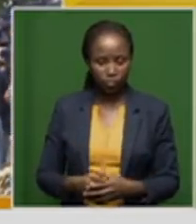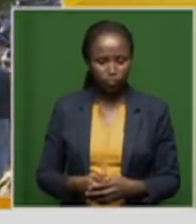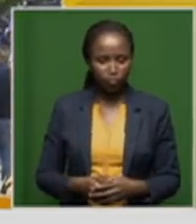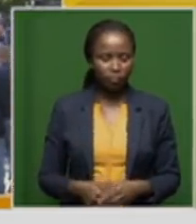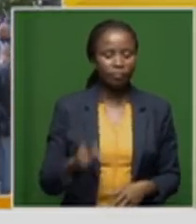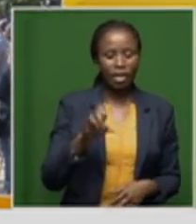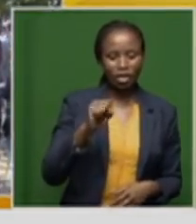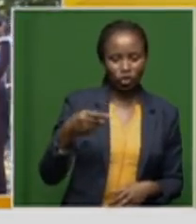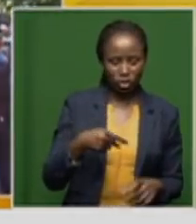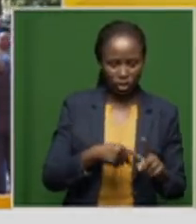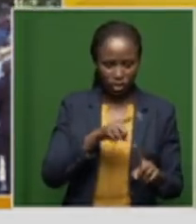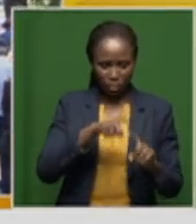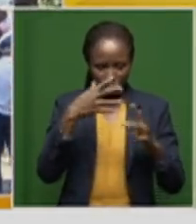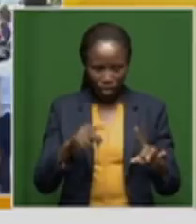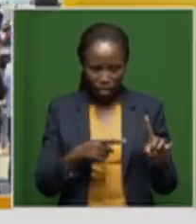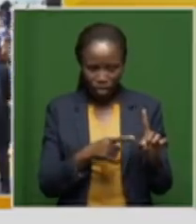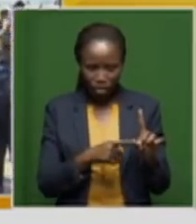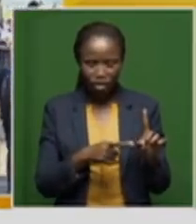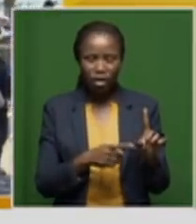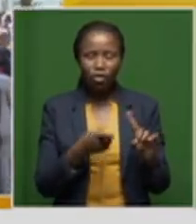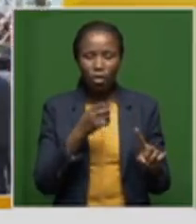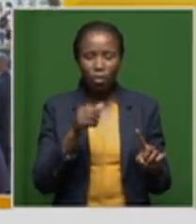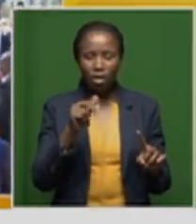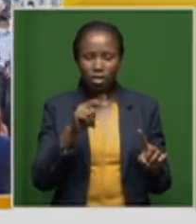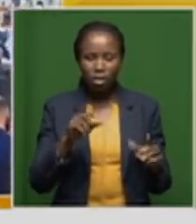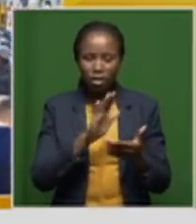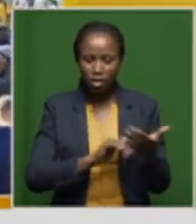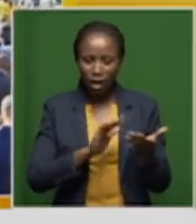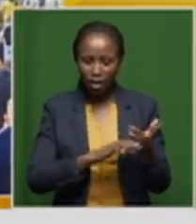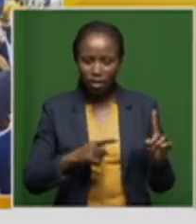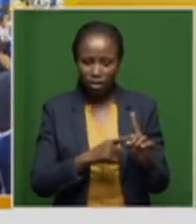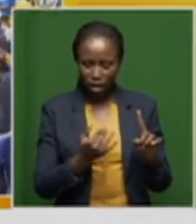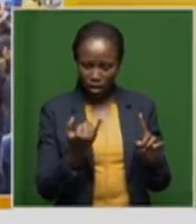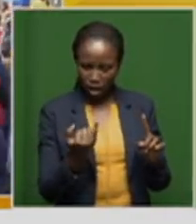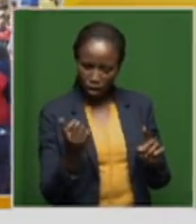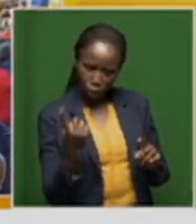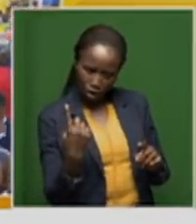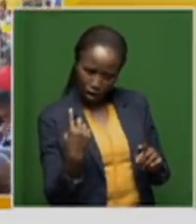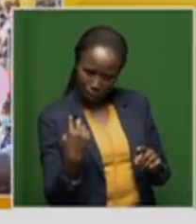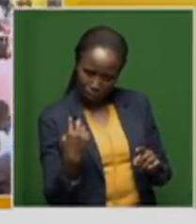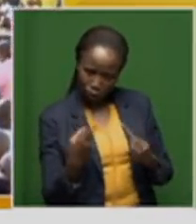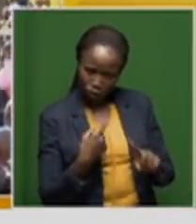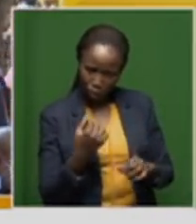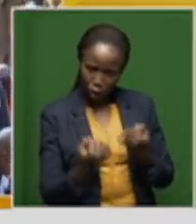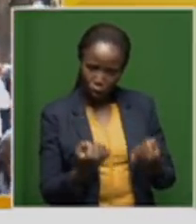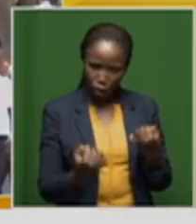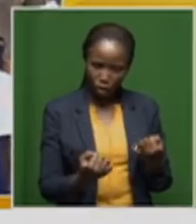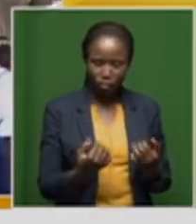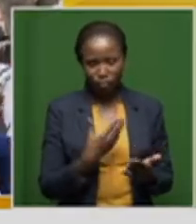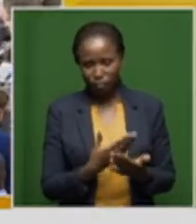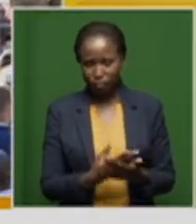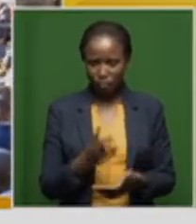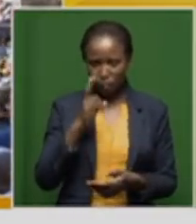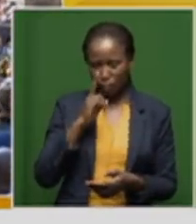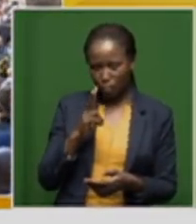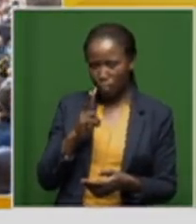The suspended Secretary General of the ANC, Ace Magashule, is now making his way out of court in order to go to